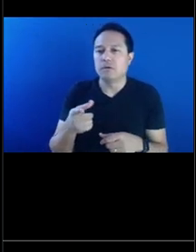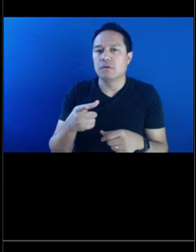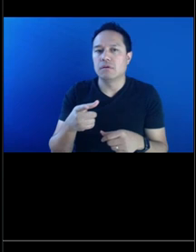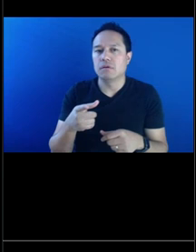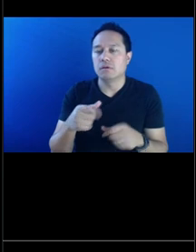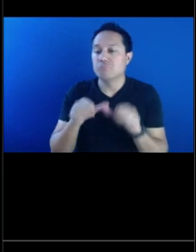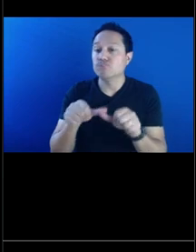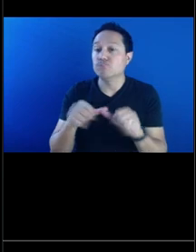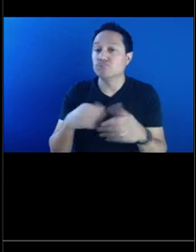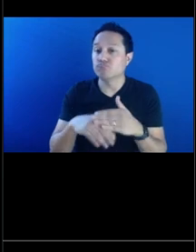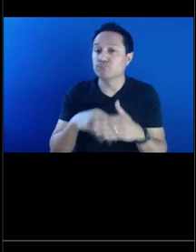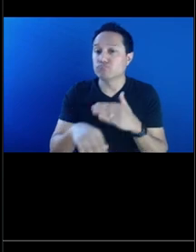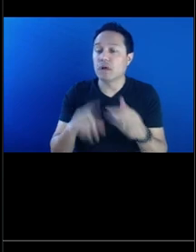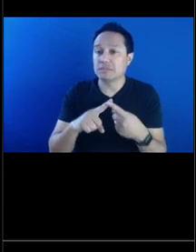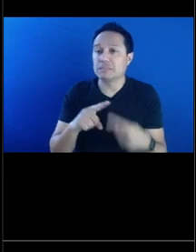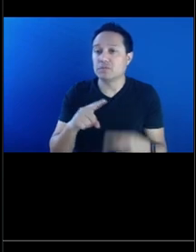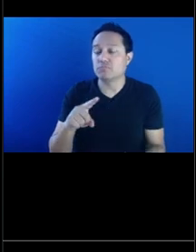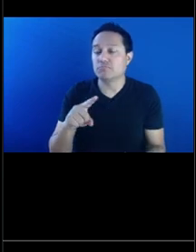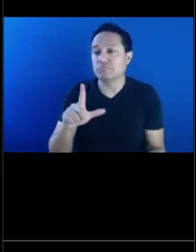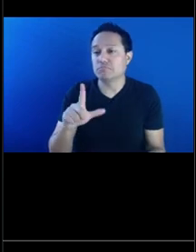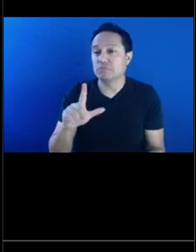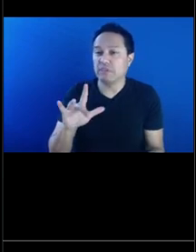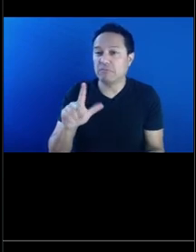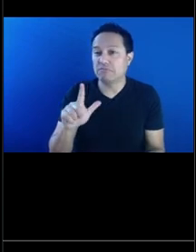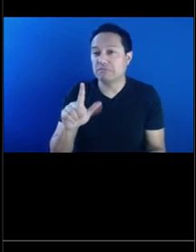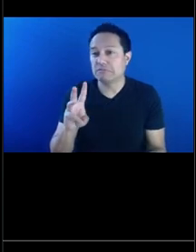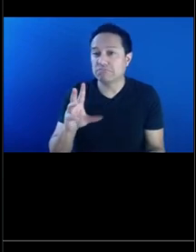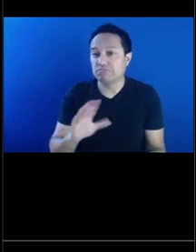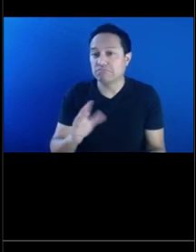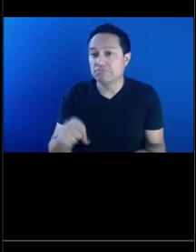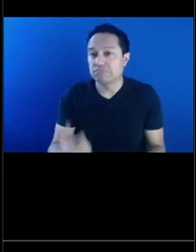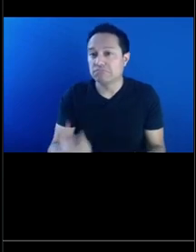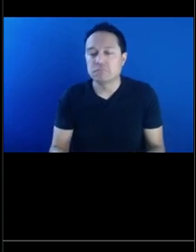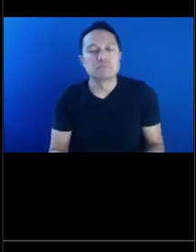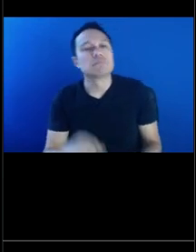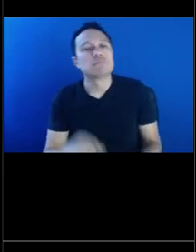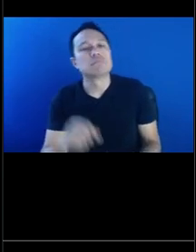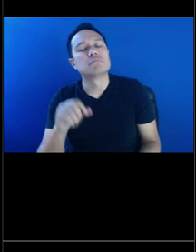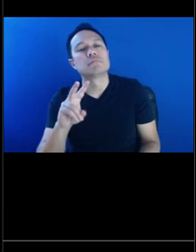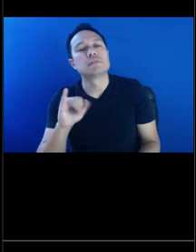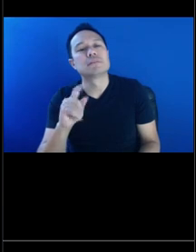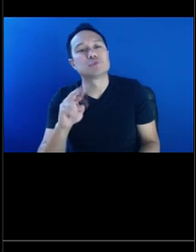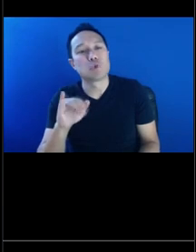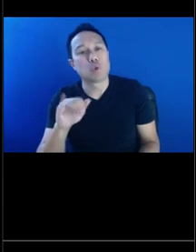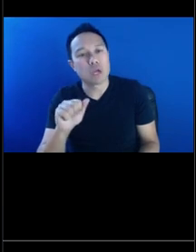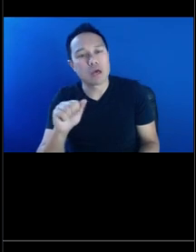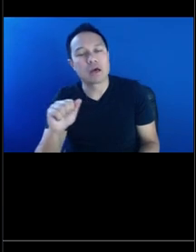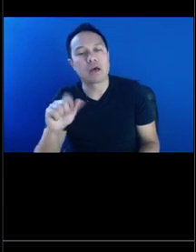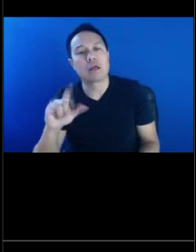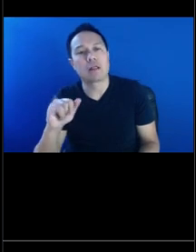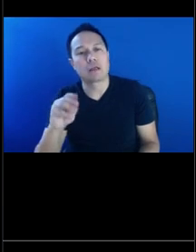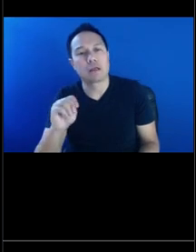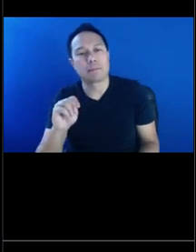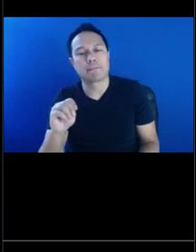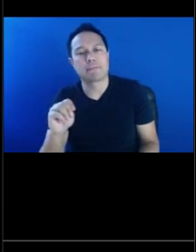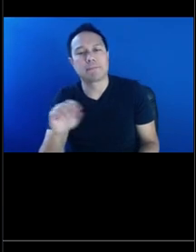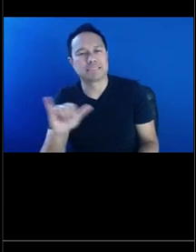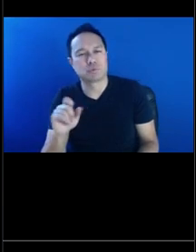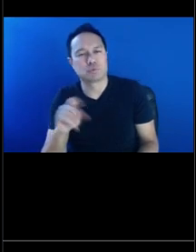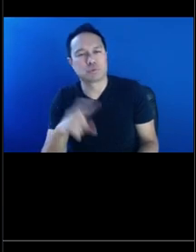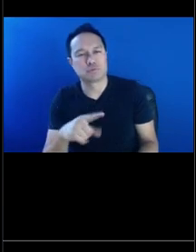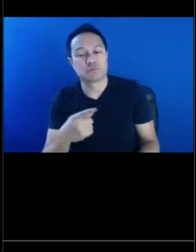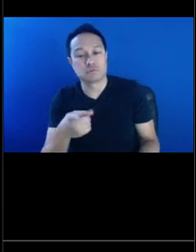20s. Nice. And Victoria and Liam have very similar questions. Victoria is wondering if they're related to the elephant